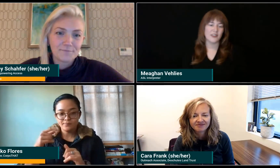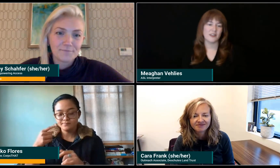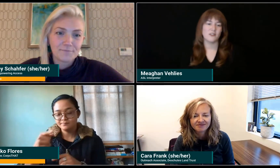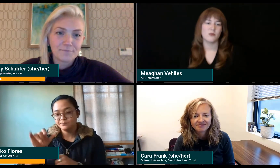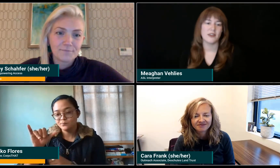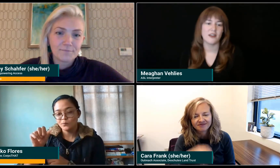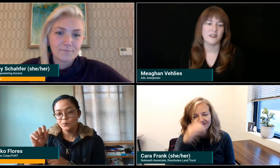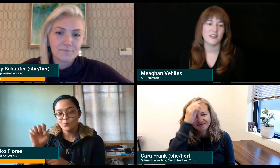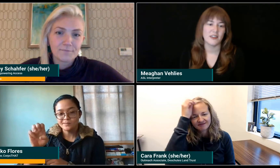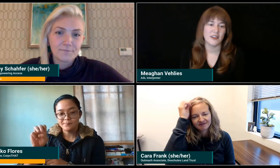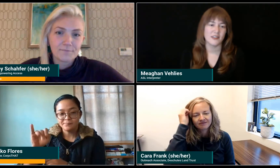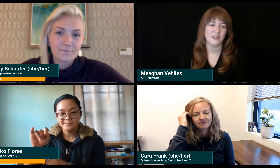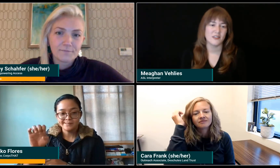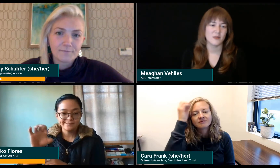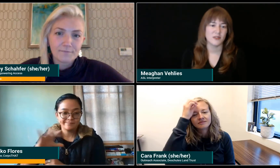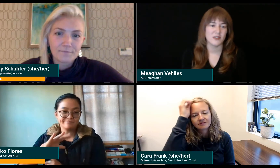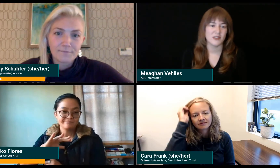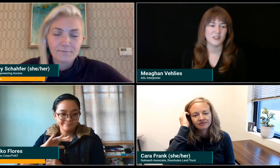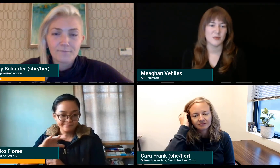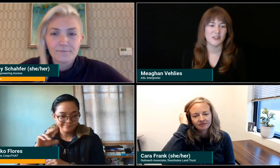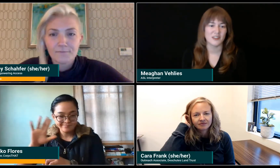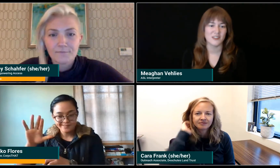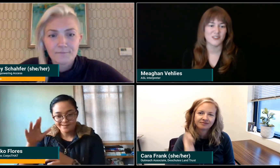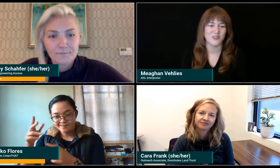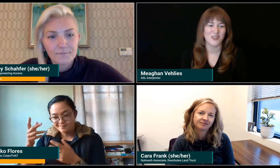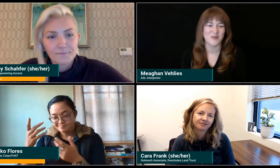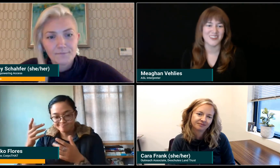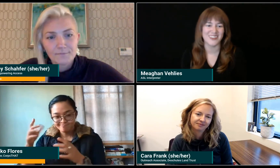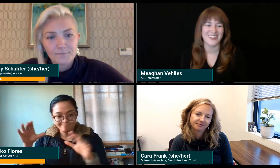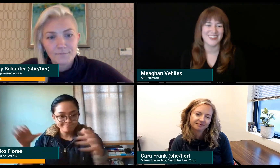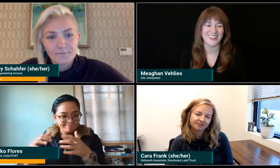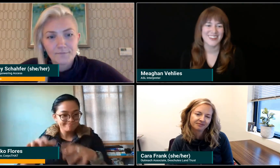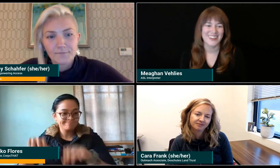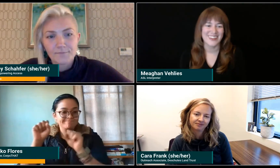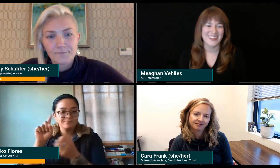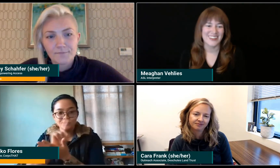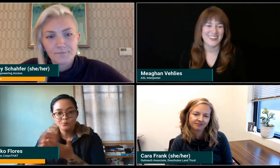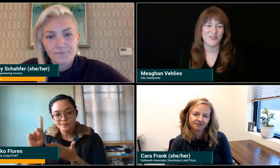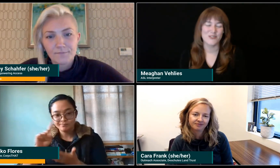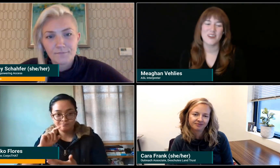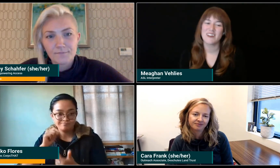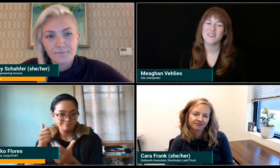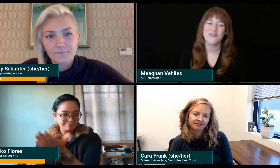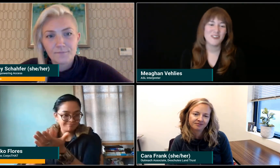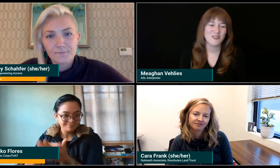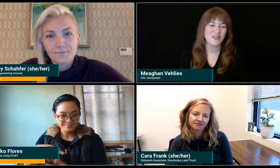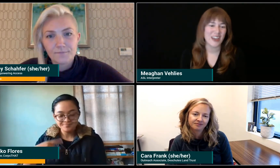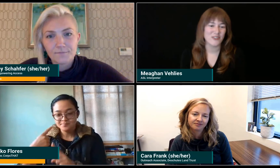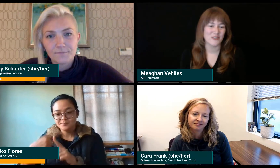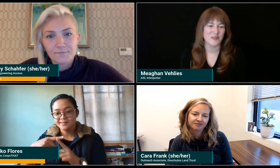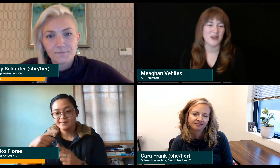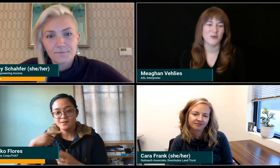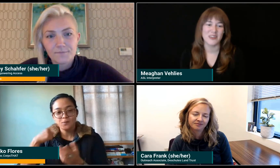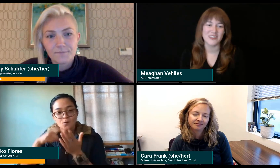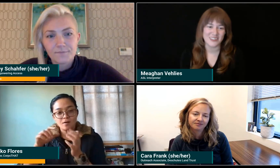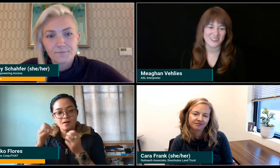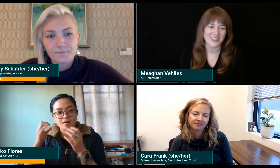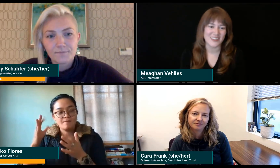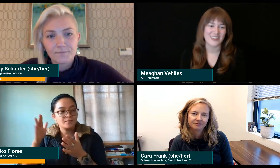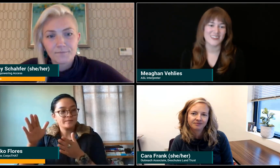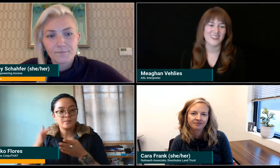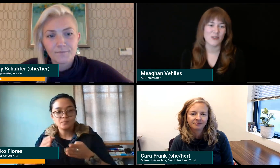So I wanted to add on to what Cara said. I had a similar experience in Yosemite. It was a very, very cool gathering for about a